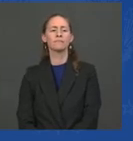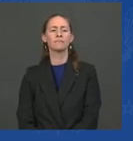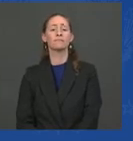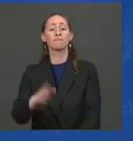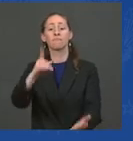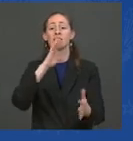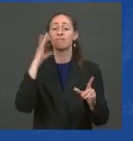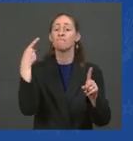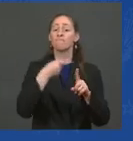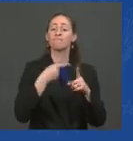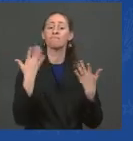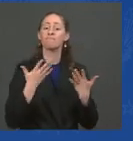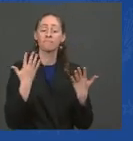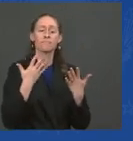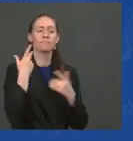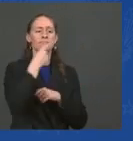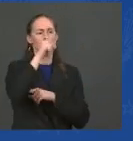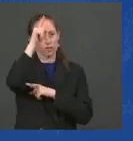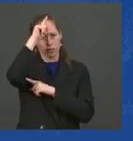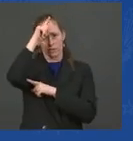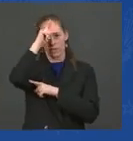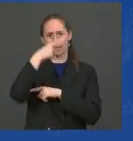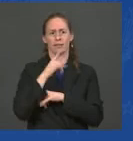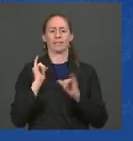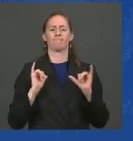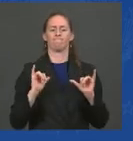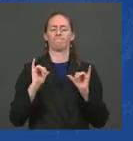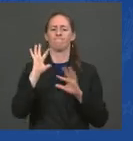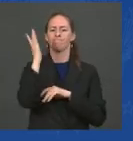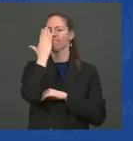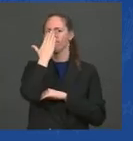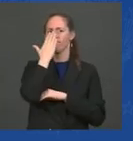is because they faced it head on,